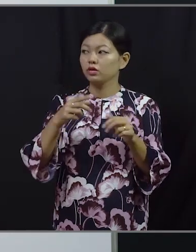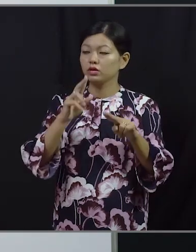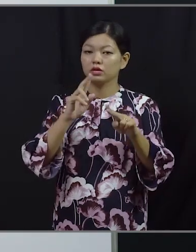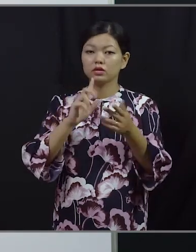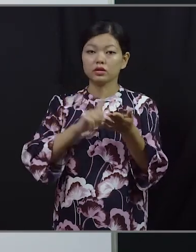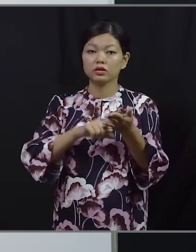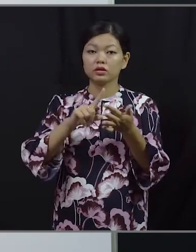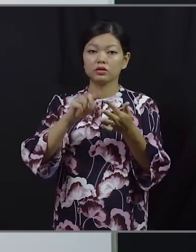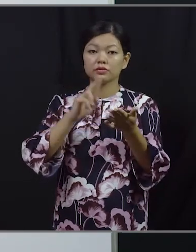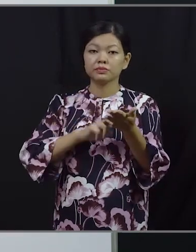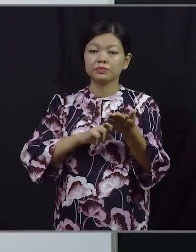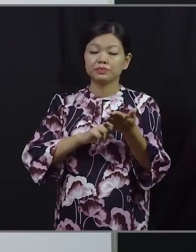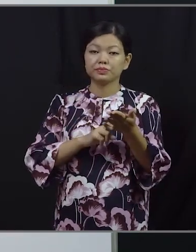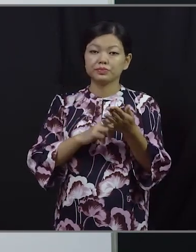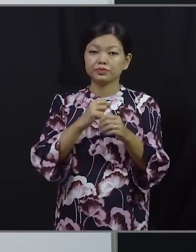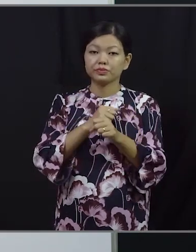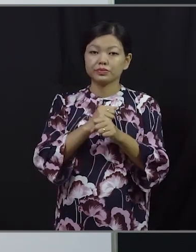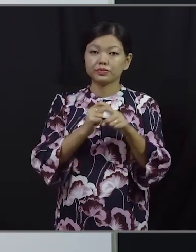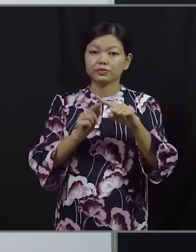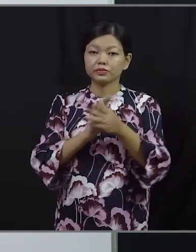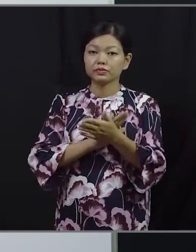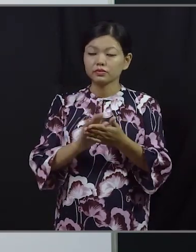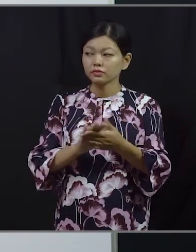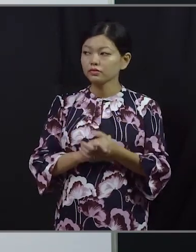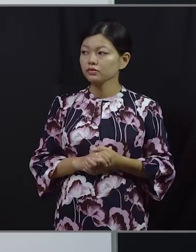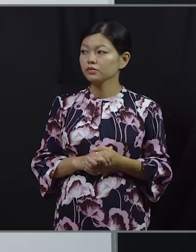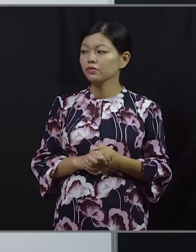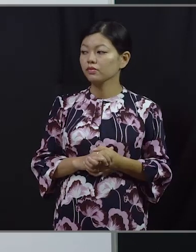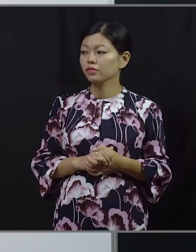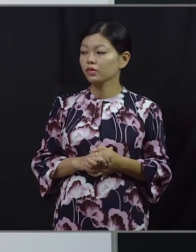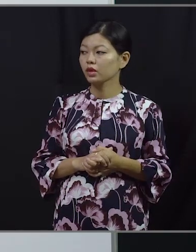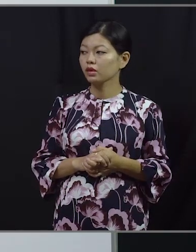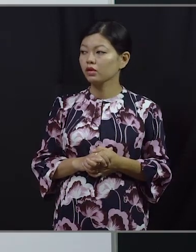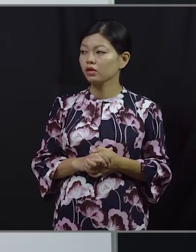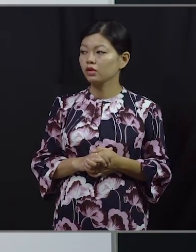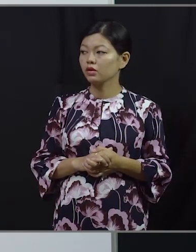of the simple of the convex lens